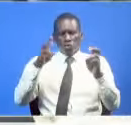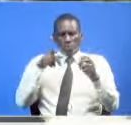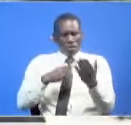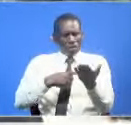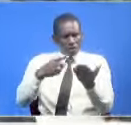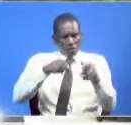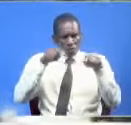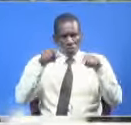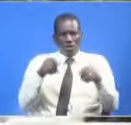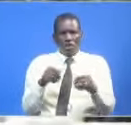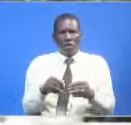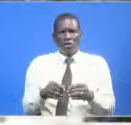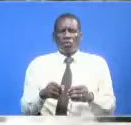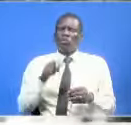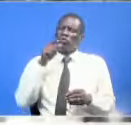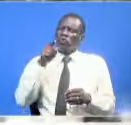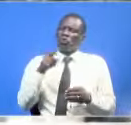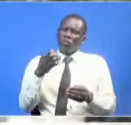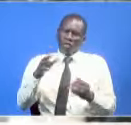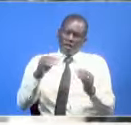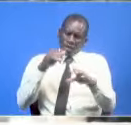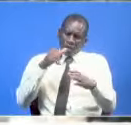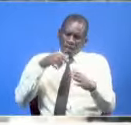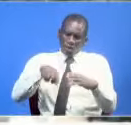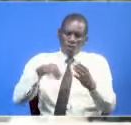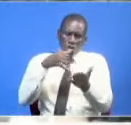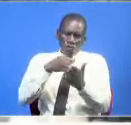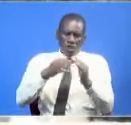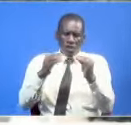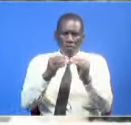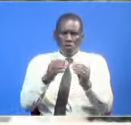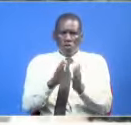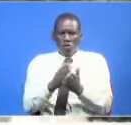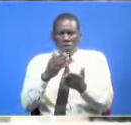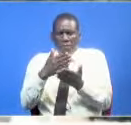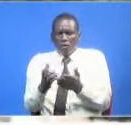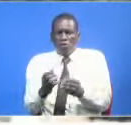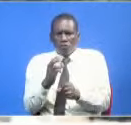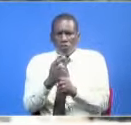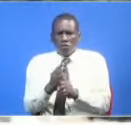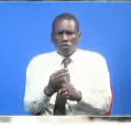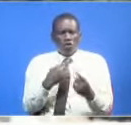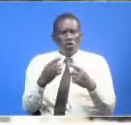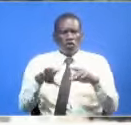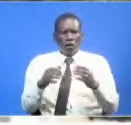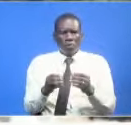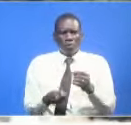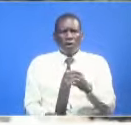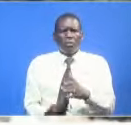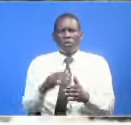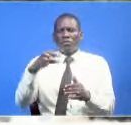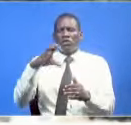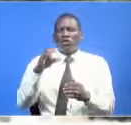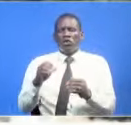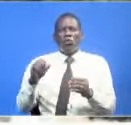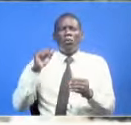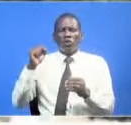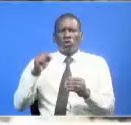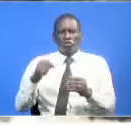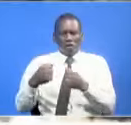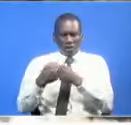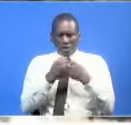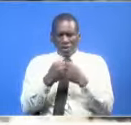is, are you on the table or are you part of the menu? Speaking to the reemergence of geopolitical tensions which have